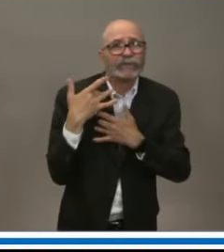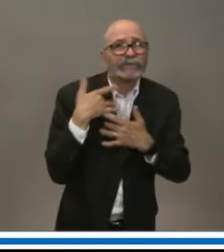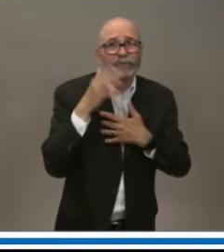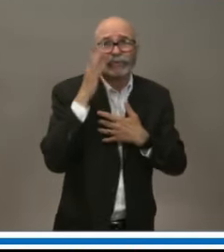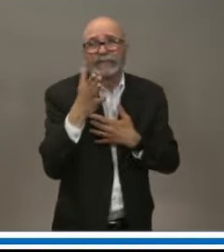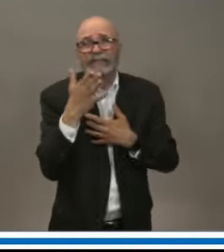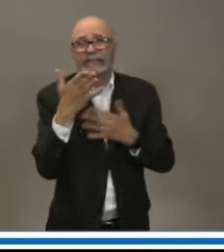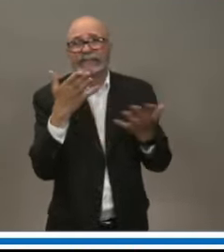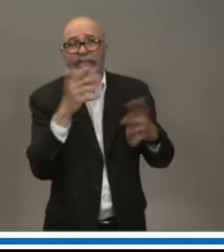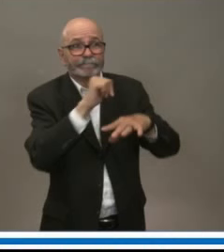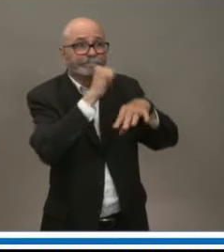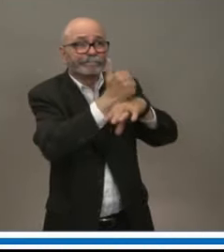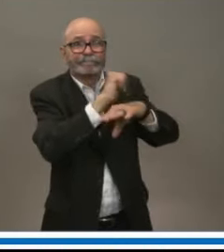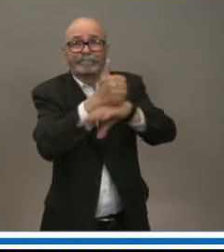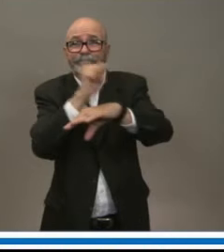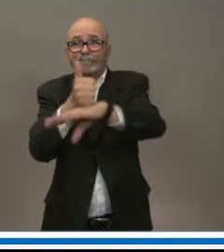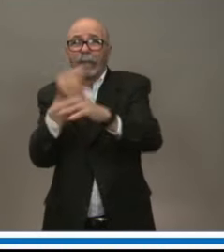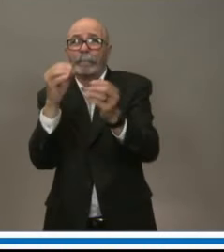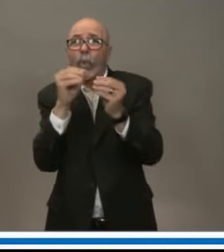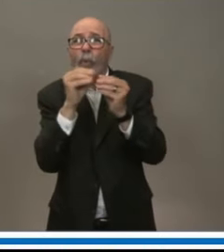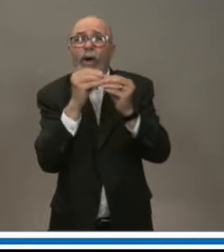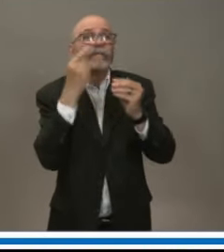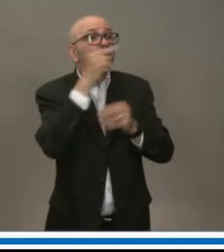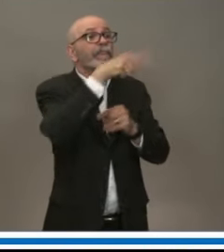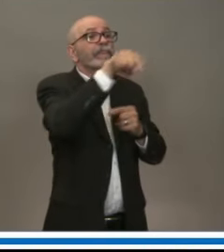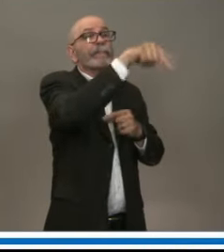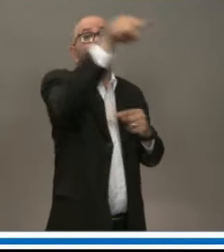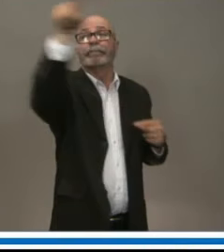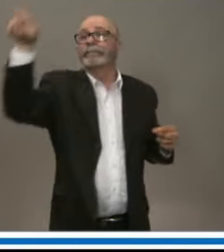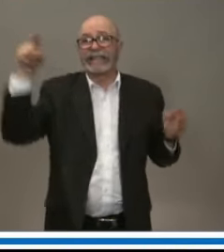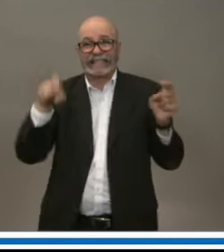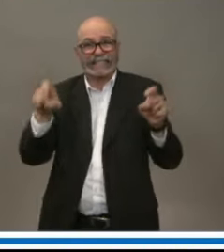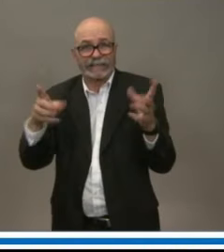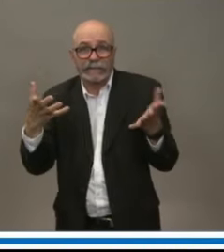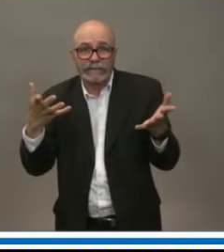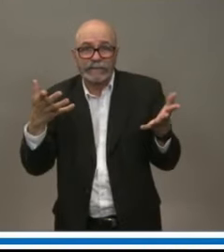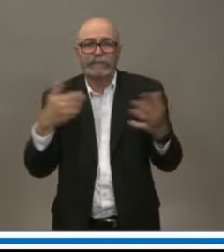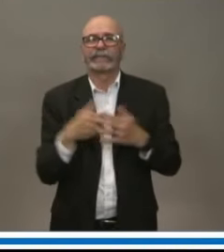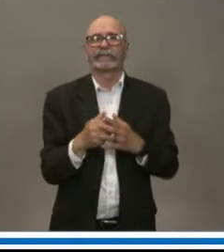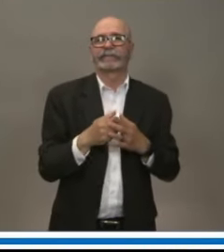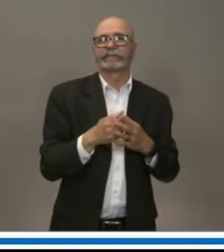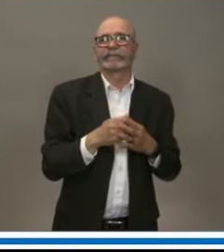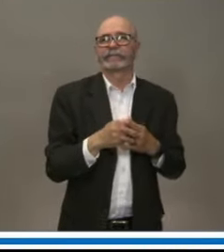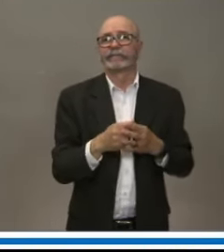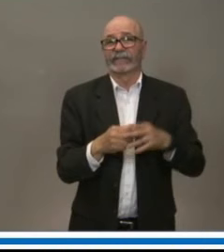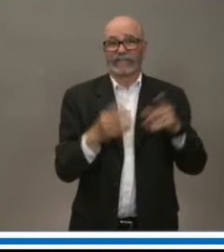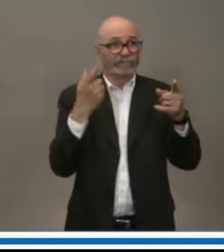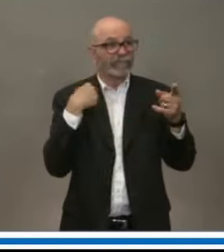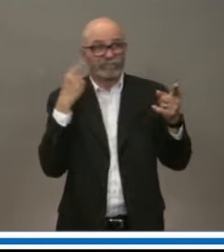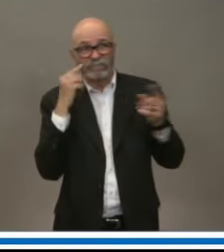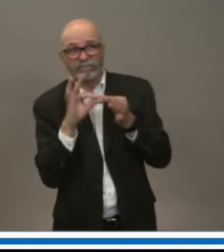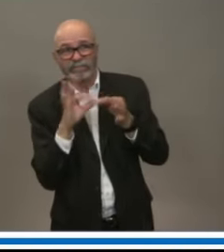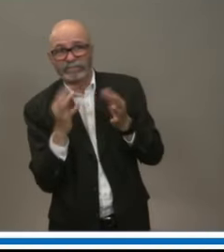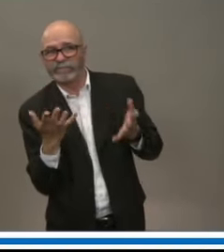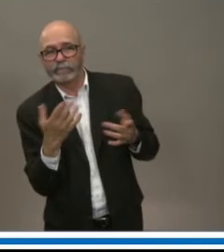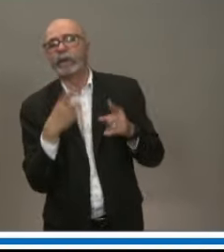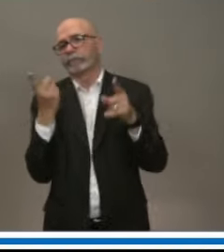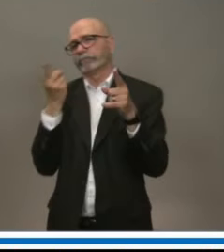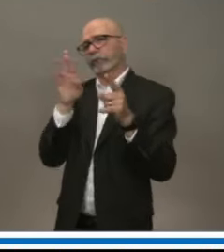place for long-term care facilities to ensure that this happens, or is this something you're hearing of? So I actually had a